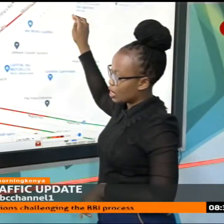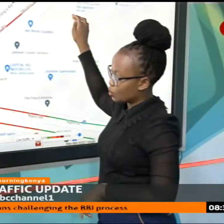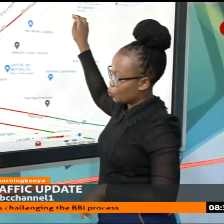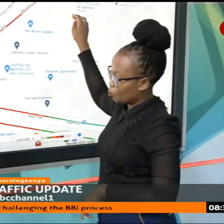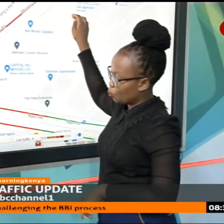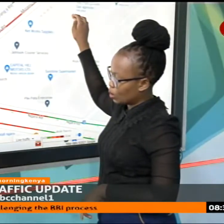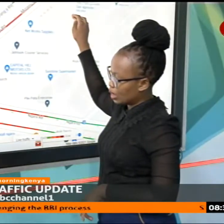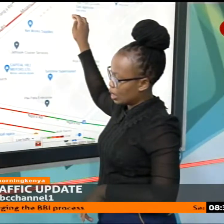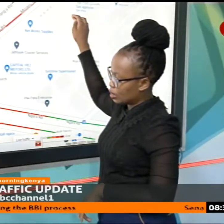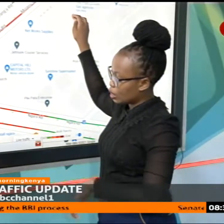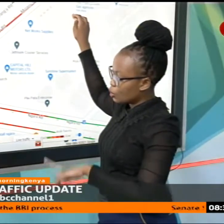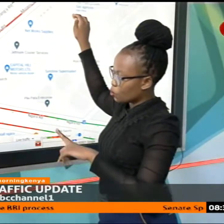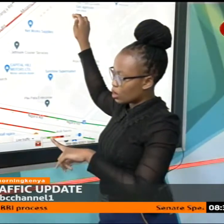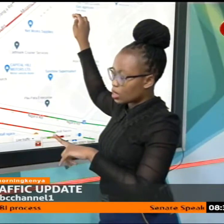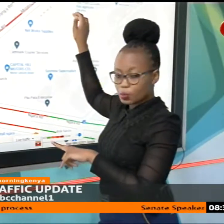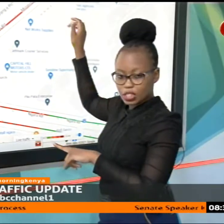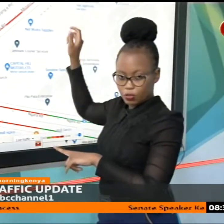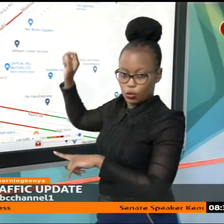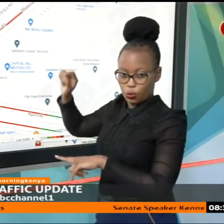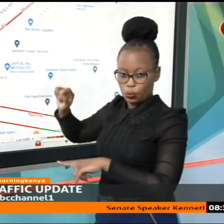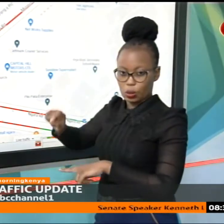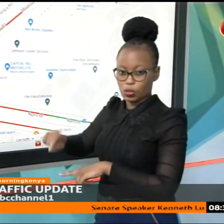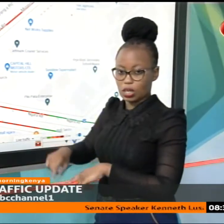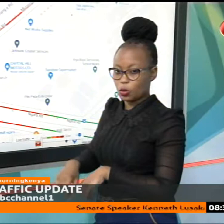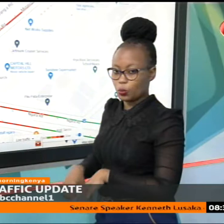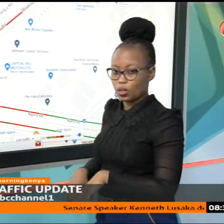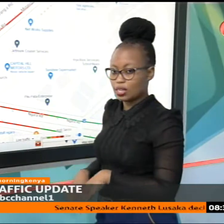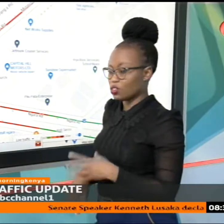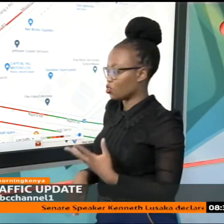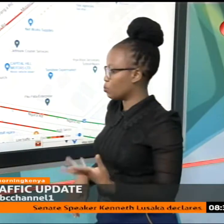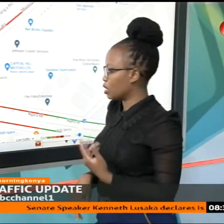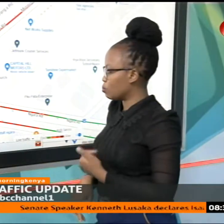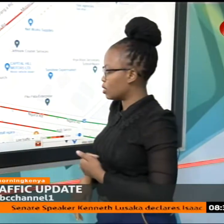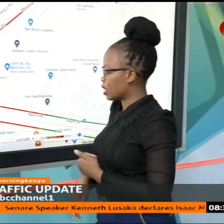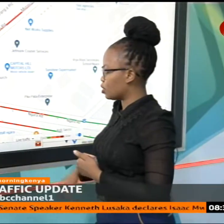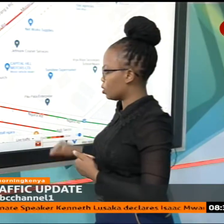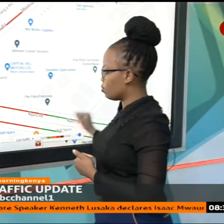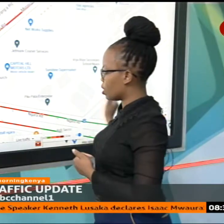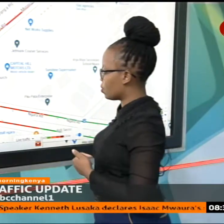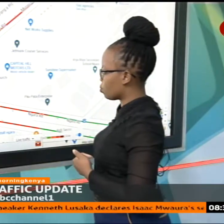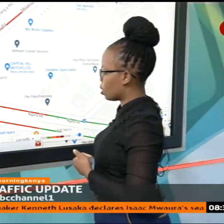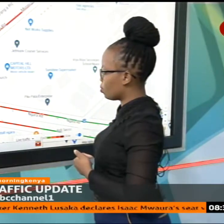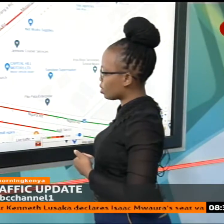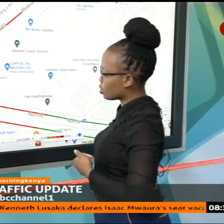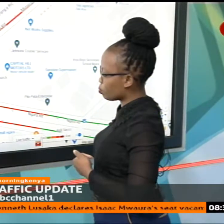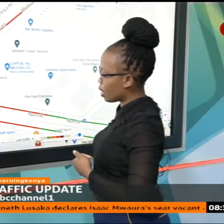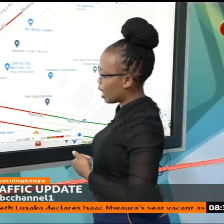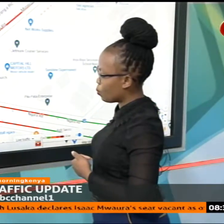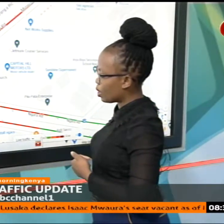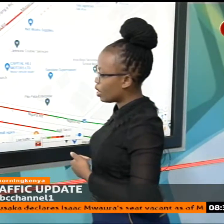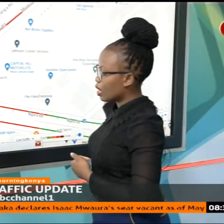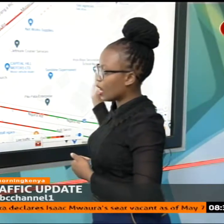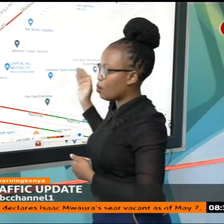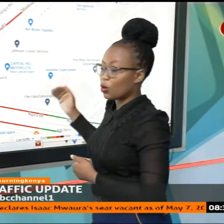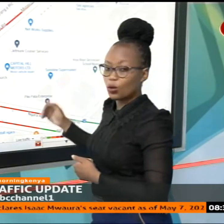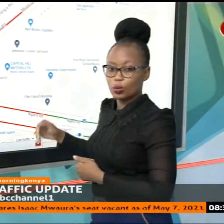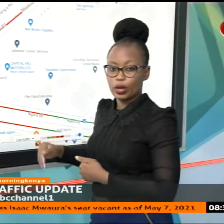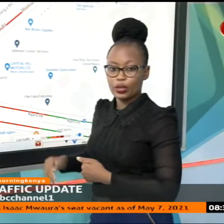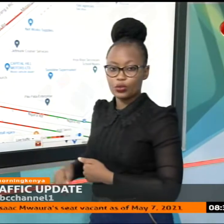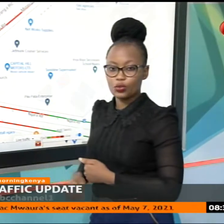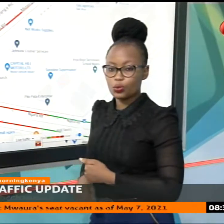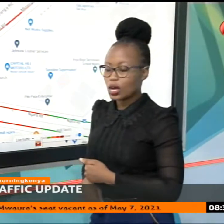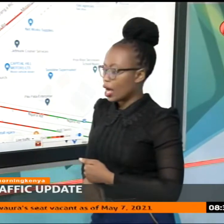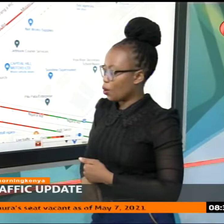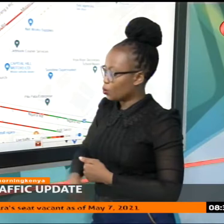traffic is being witnessed on both lanes. So on this specific route, when I'm talking about both lanes, just simply means as you leave areas around Thika Superhighway, coming